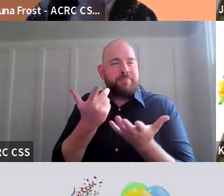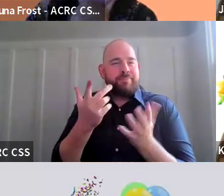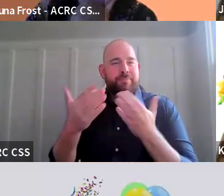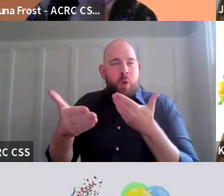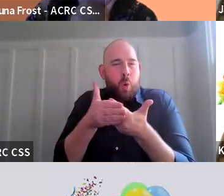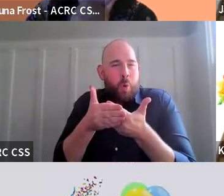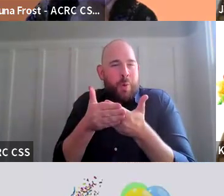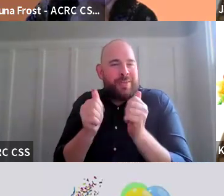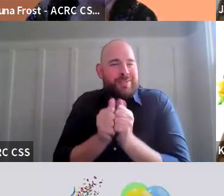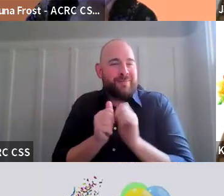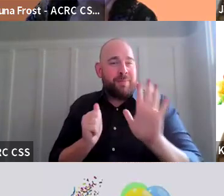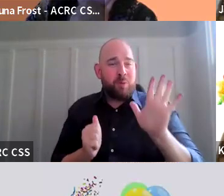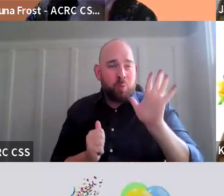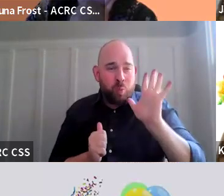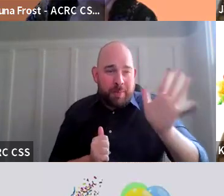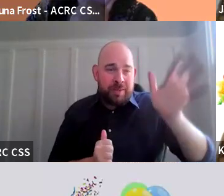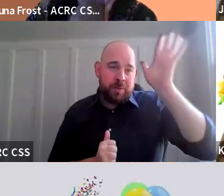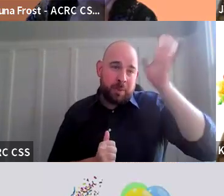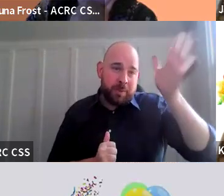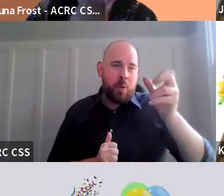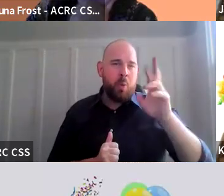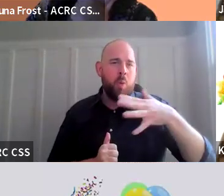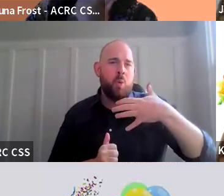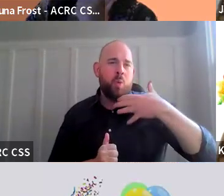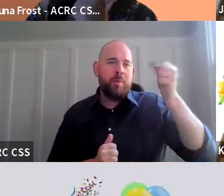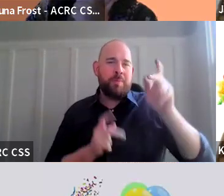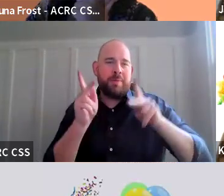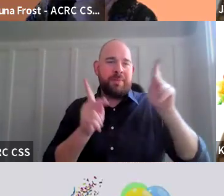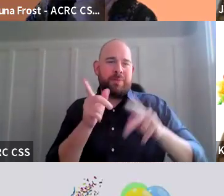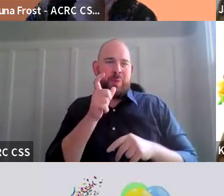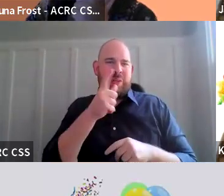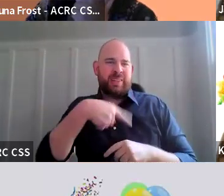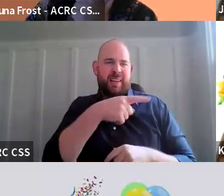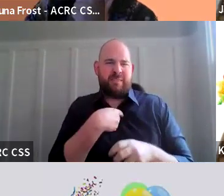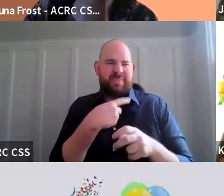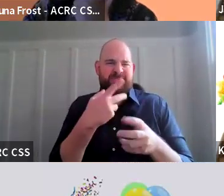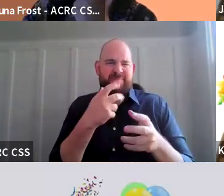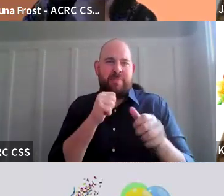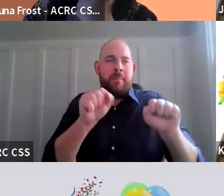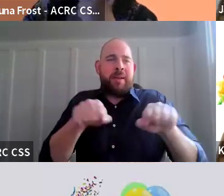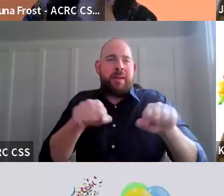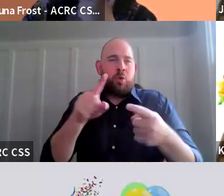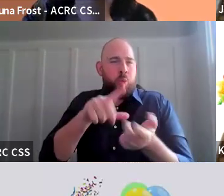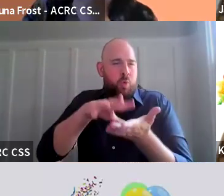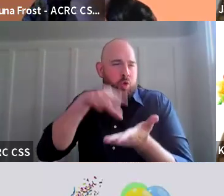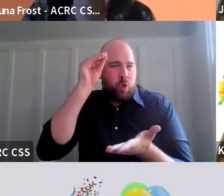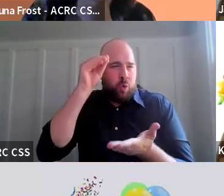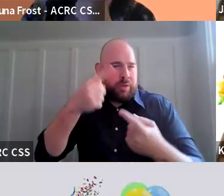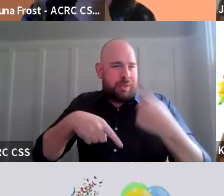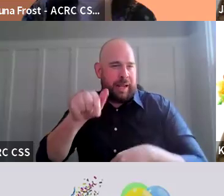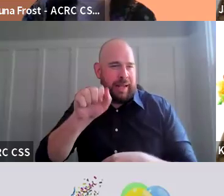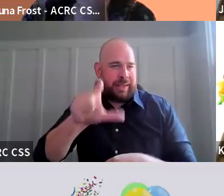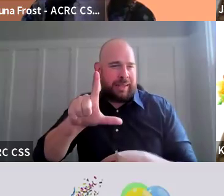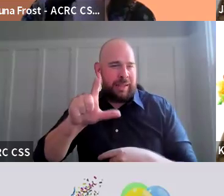Home signs can help with communication within a small circle. So with grandparents or